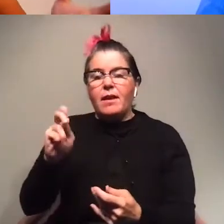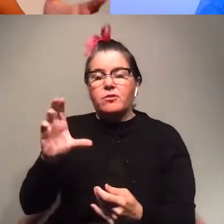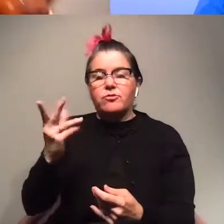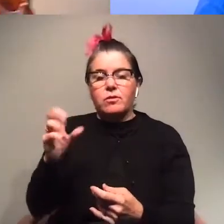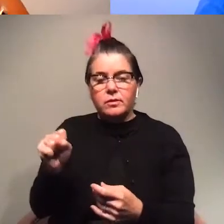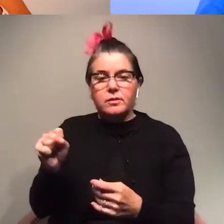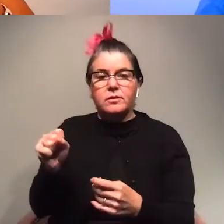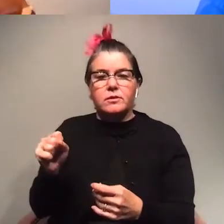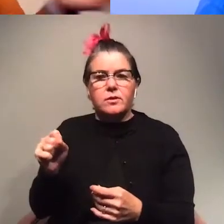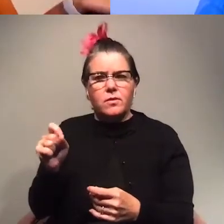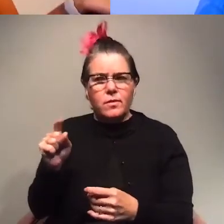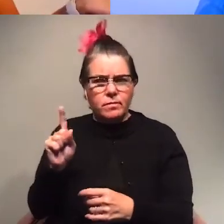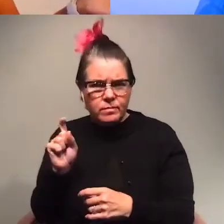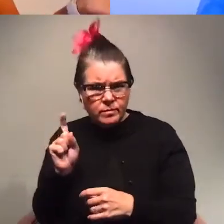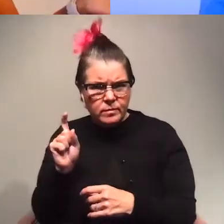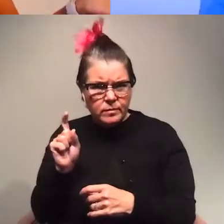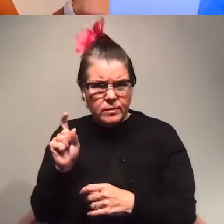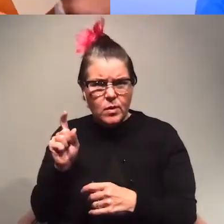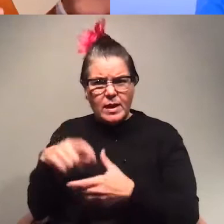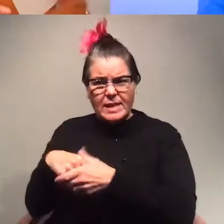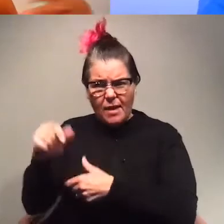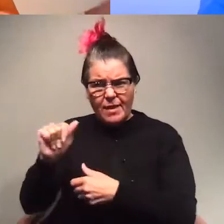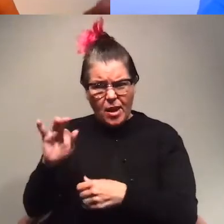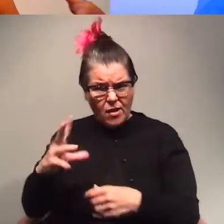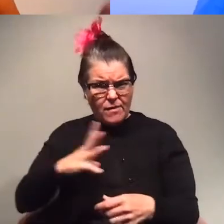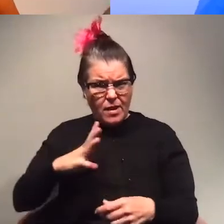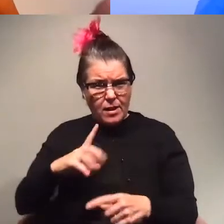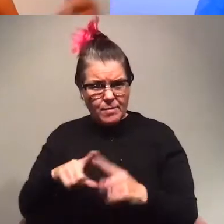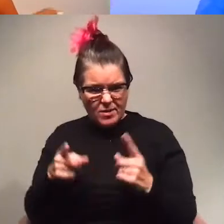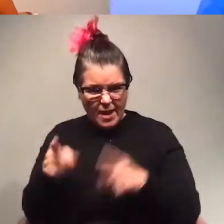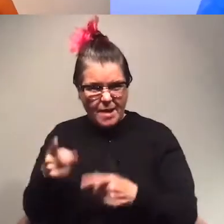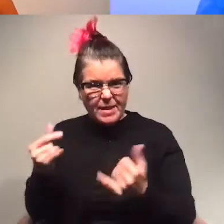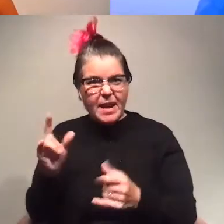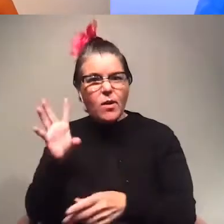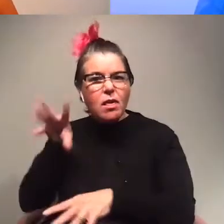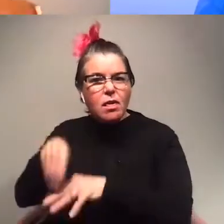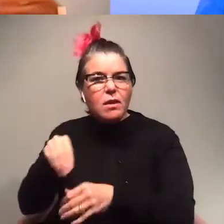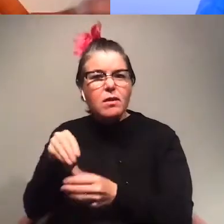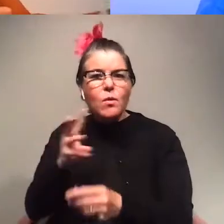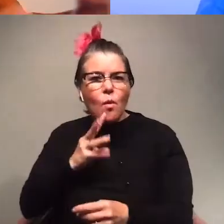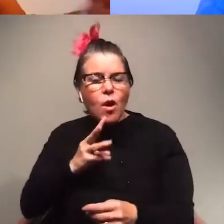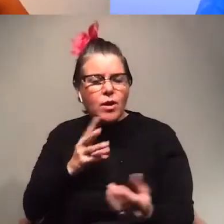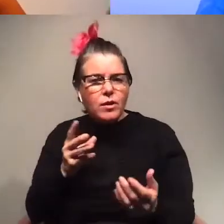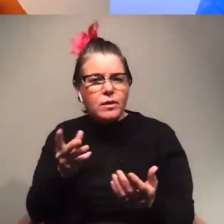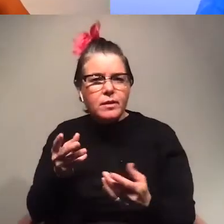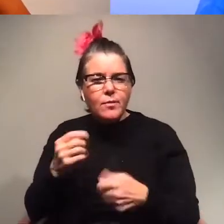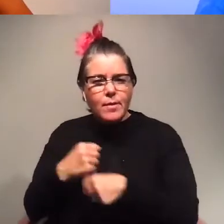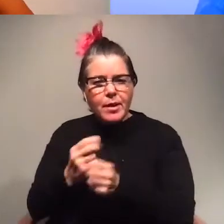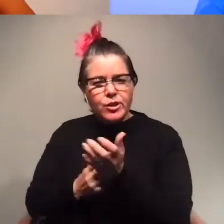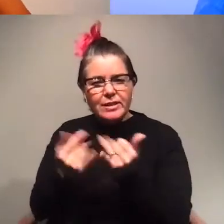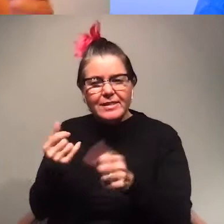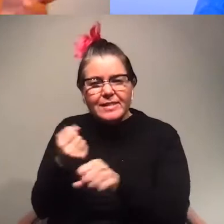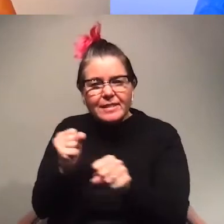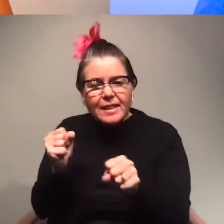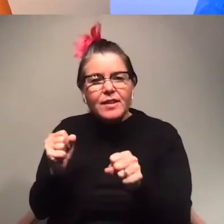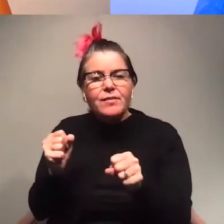the question of, well, okay, great, it's out of our air. Well, what about what's happening in our water now? How do we make sure that this is still safe? Maybe not